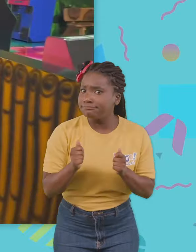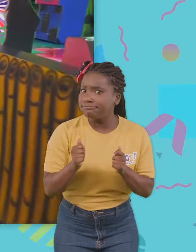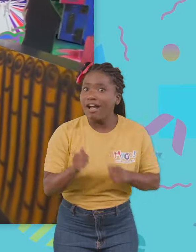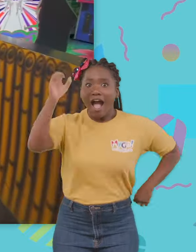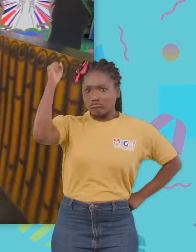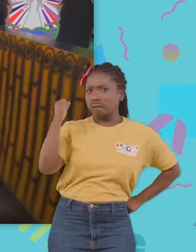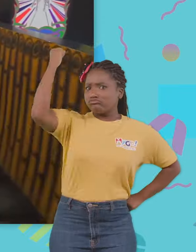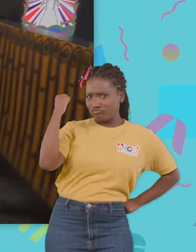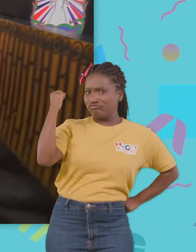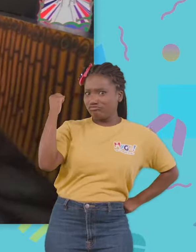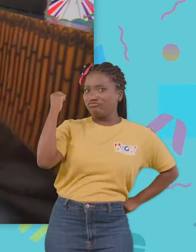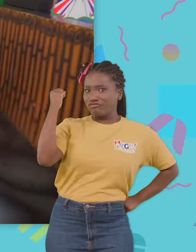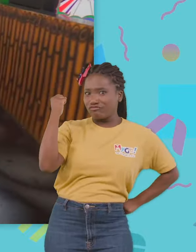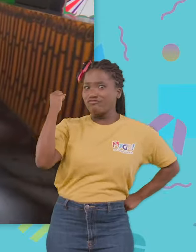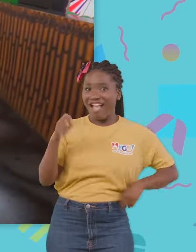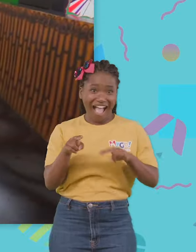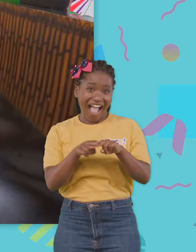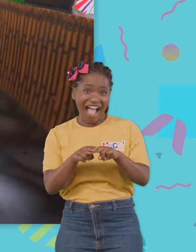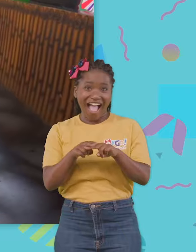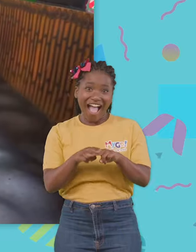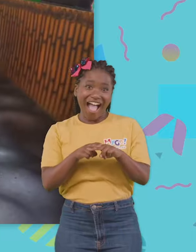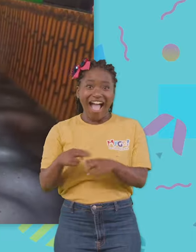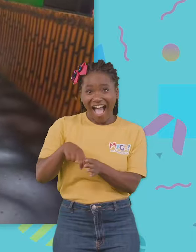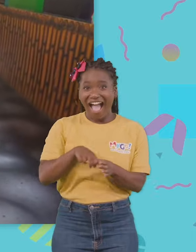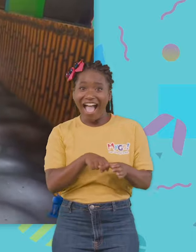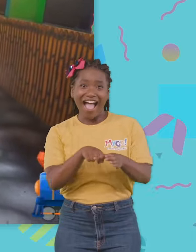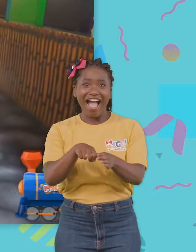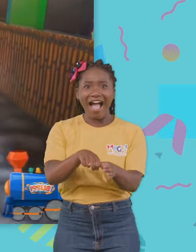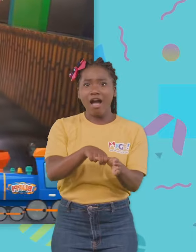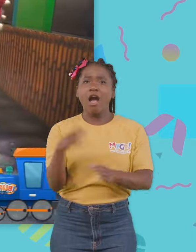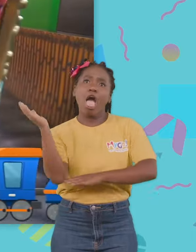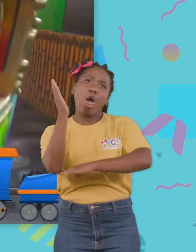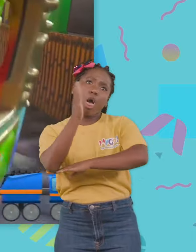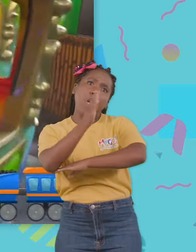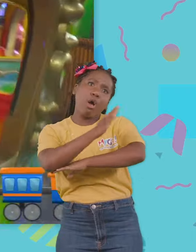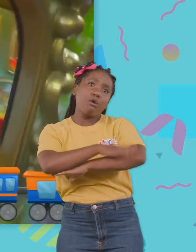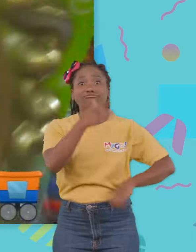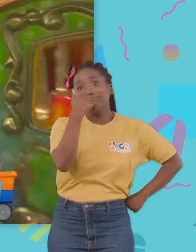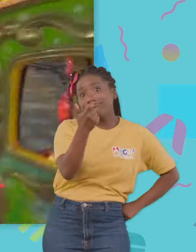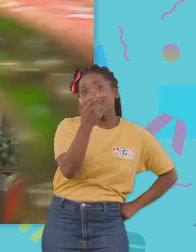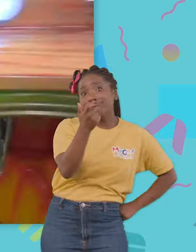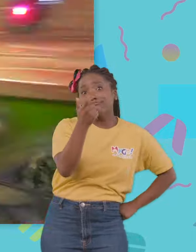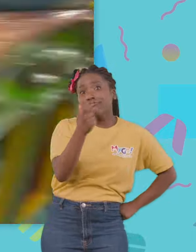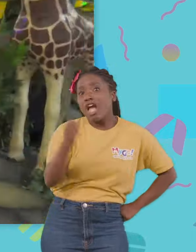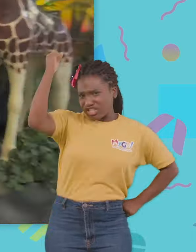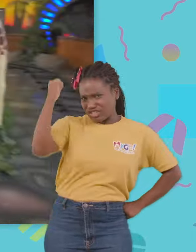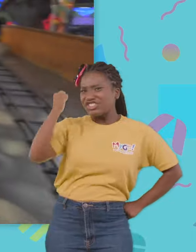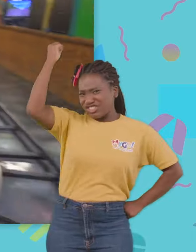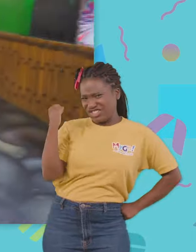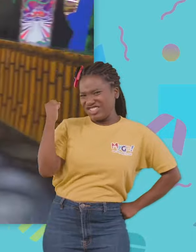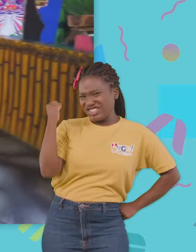get there fast, yeah. Choo-choo, here comes a train. I can spend watching